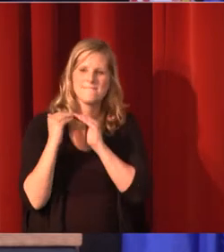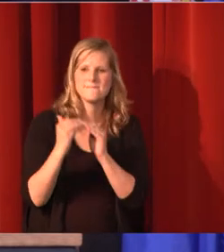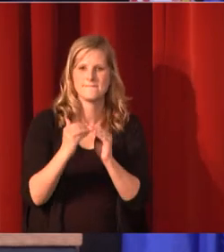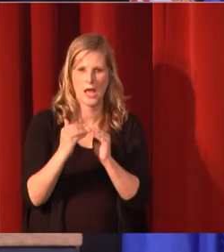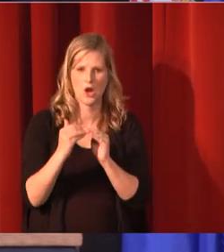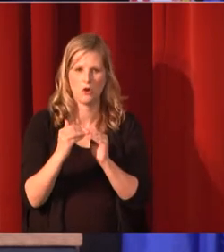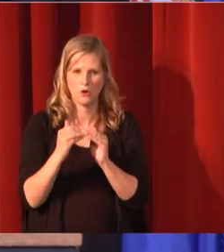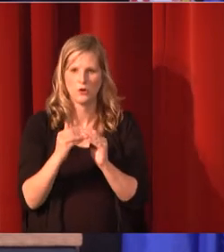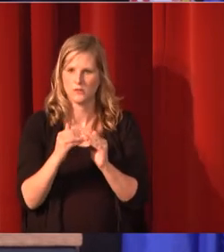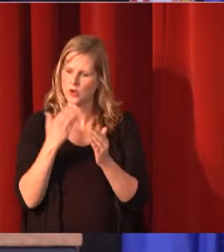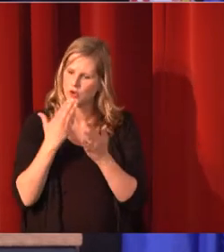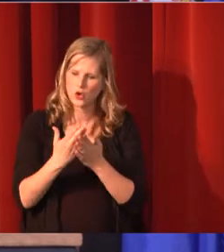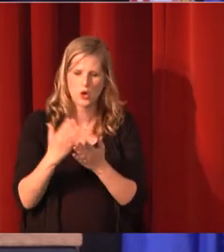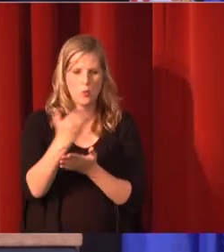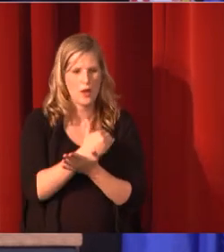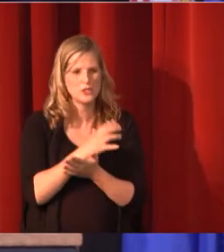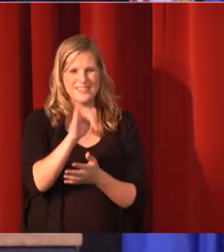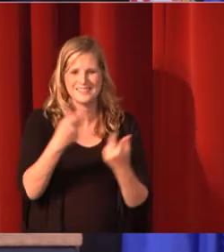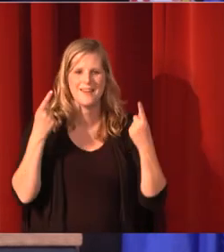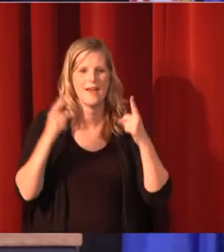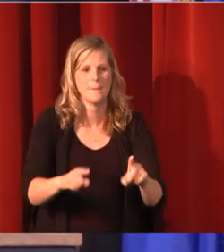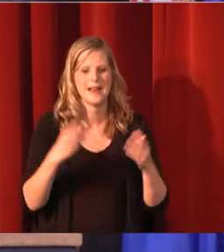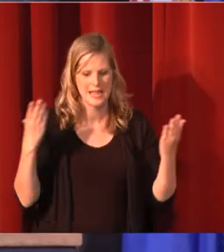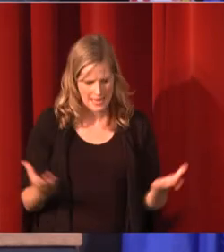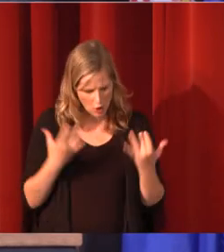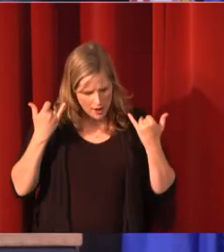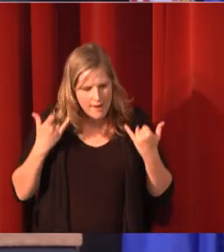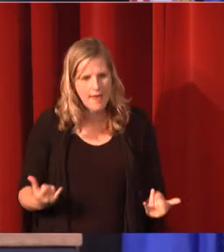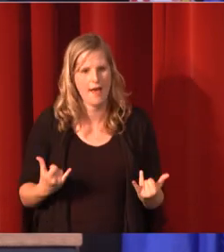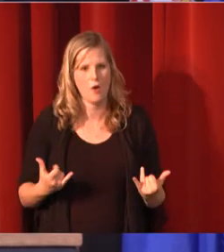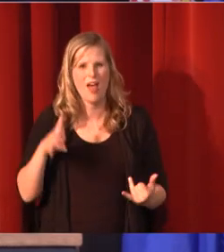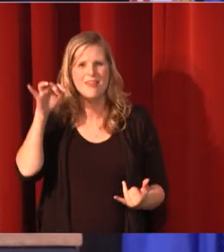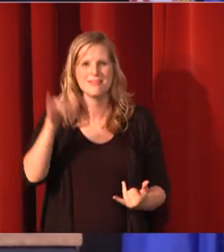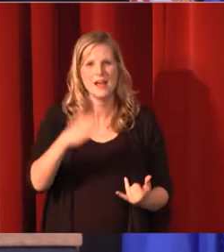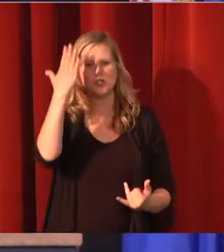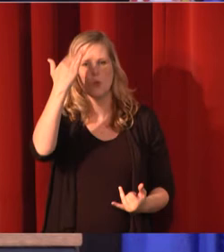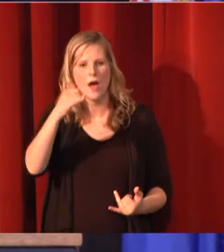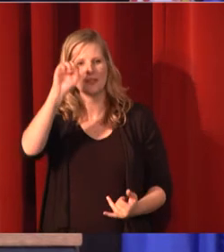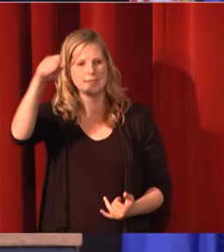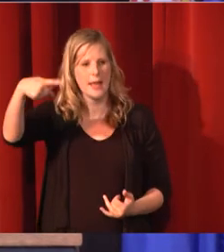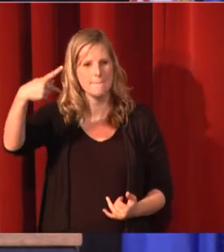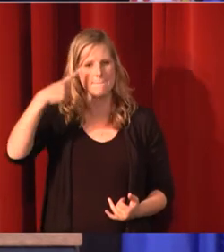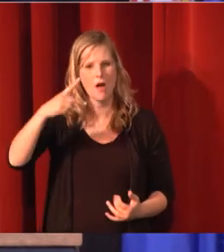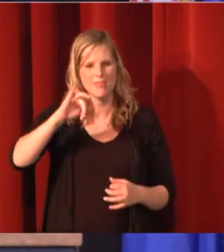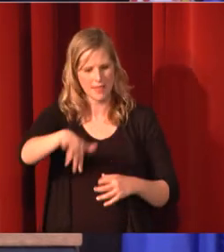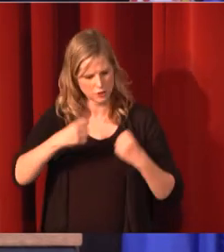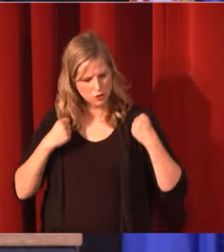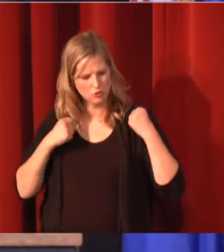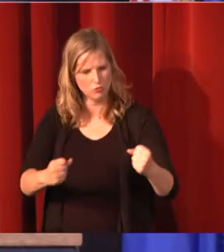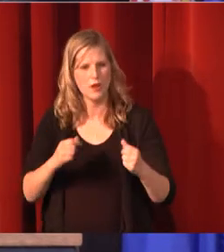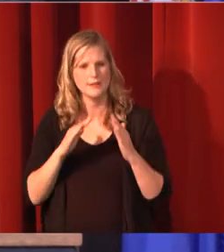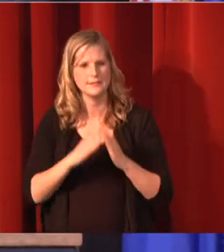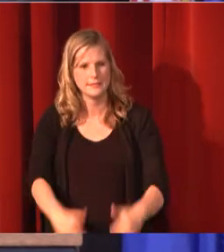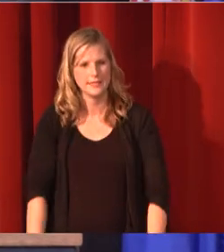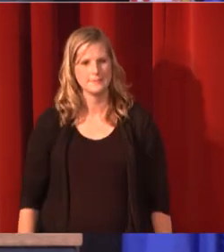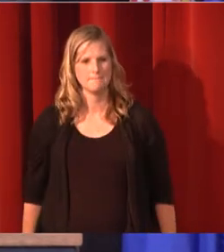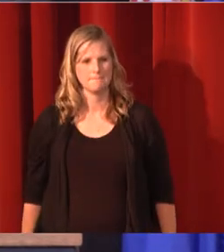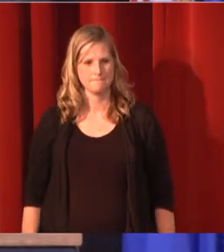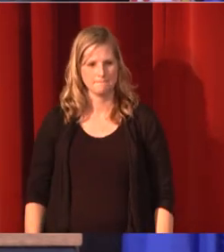hard work that's what's happening right here right now that's why st. Paul is a strong City